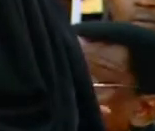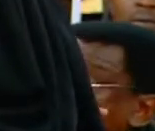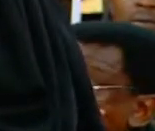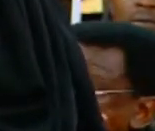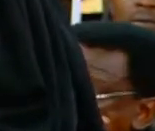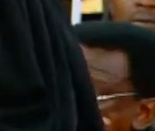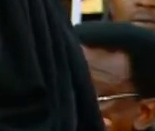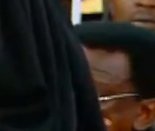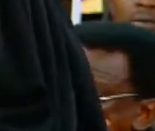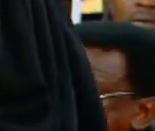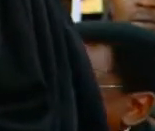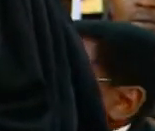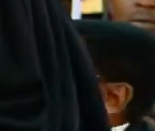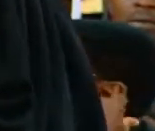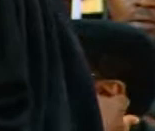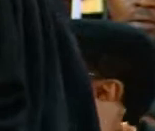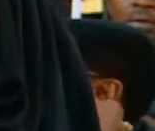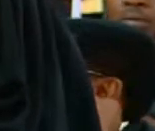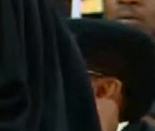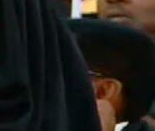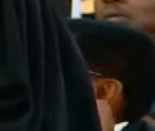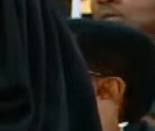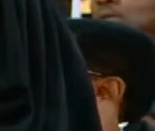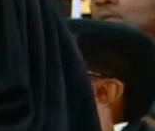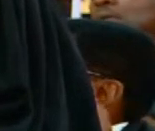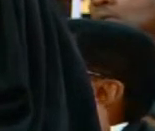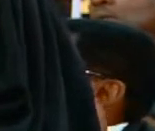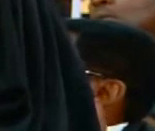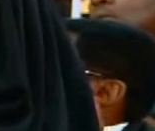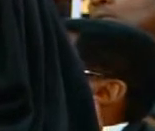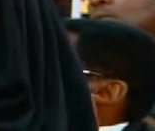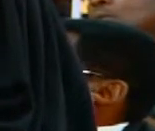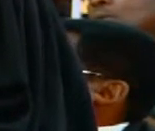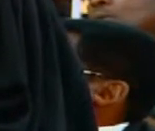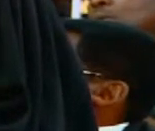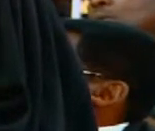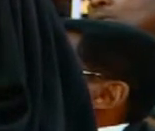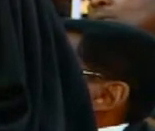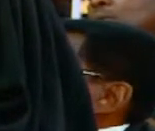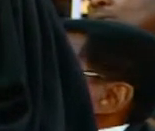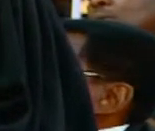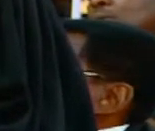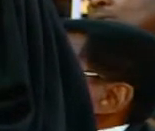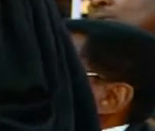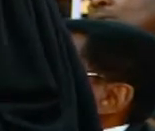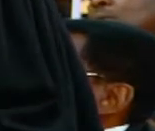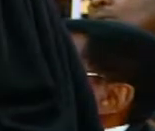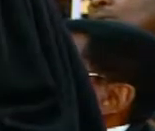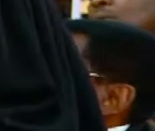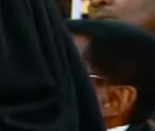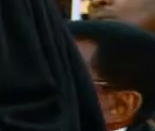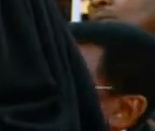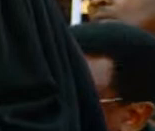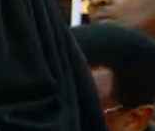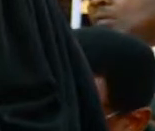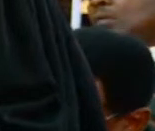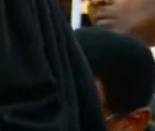minute in that night. The third issue was what elements of Section 80 of the Elections Act